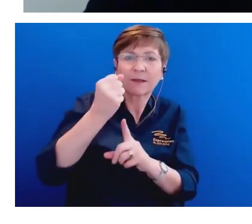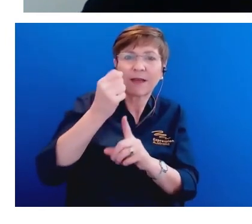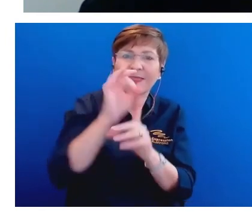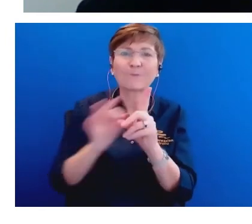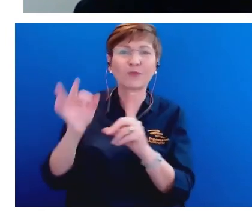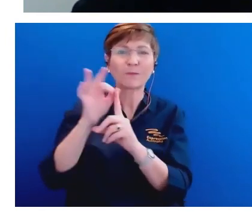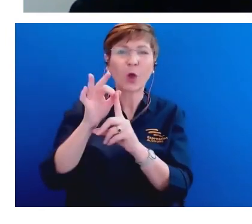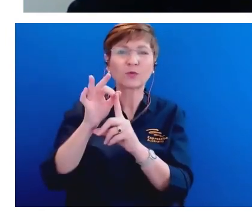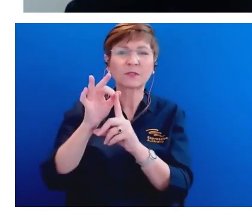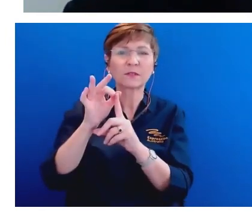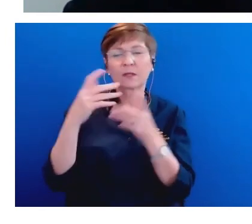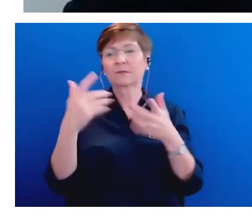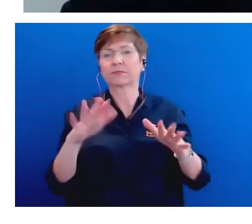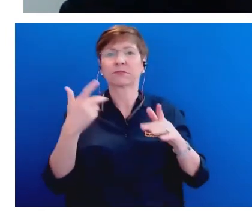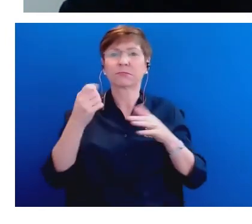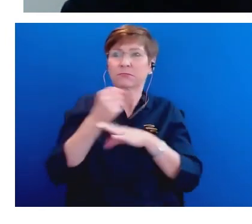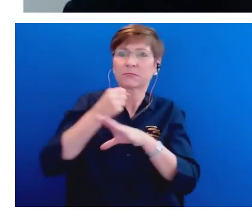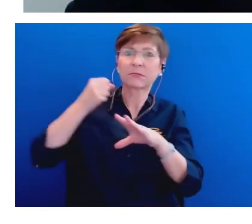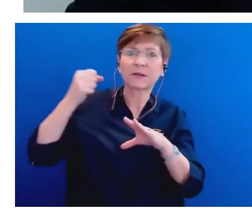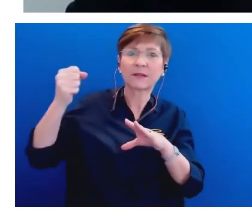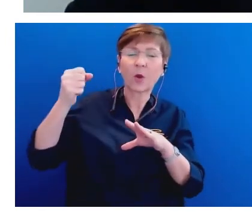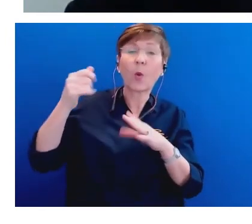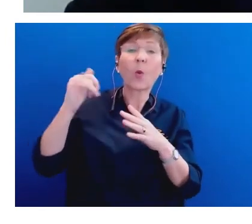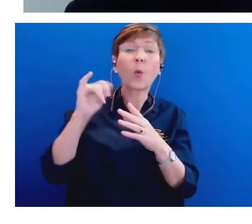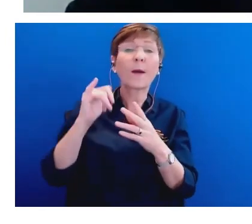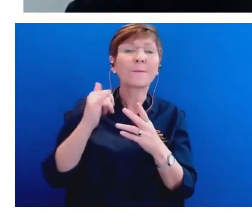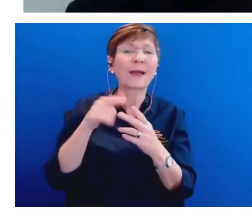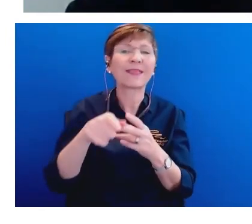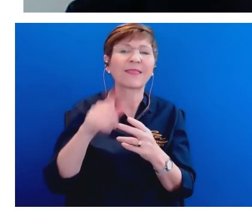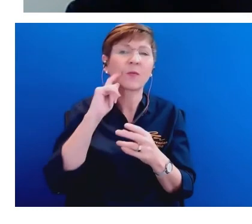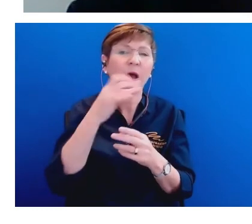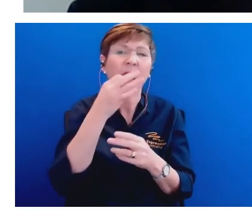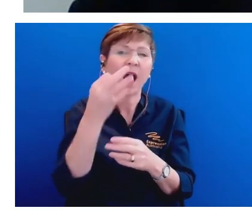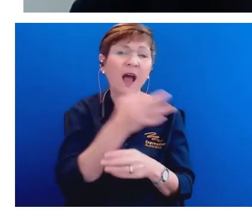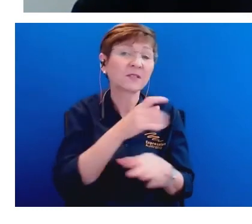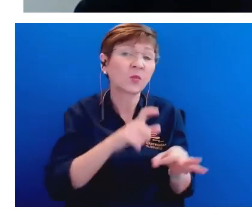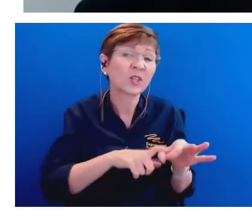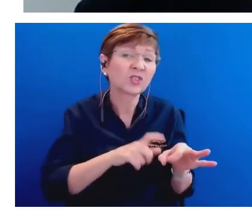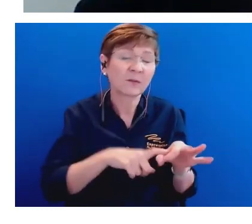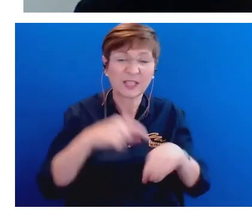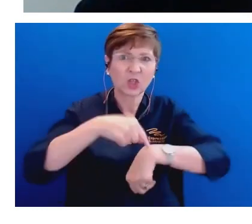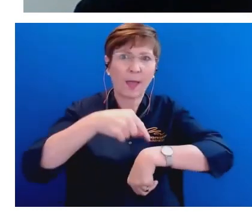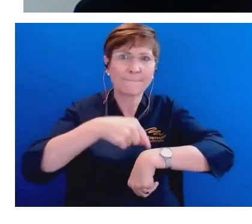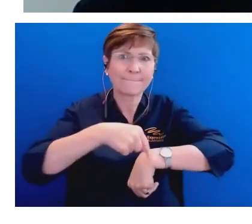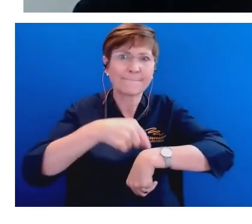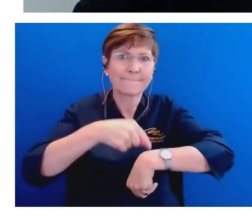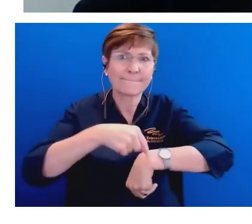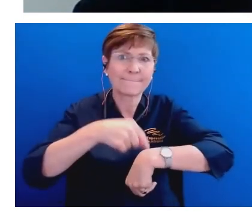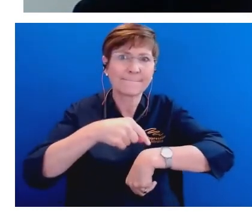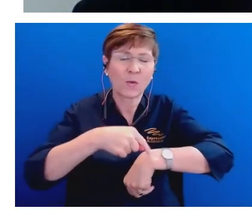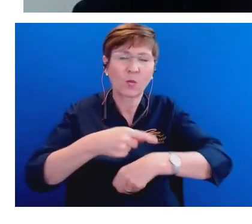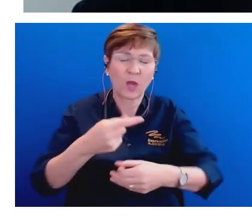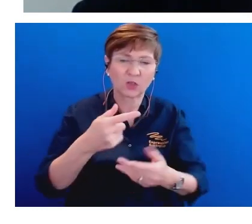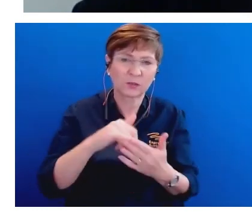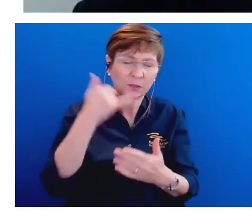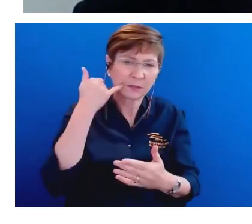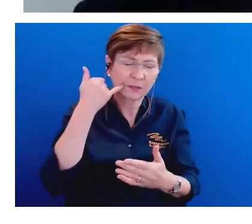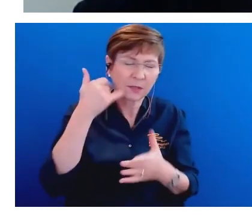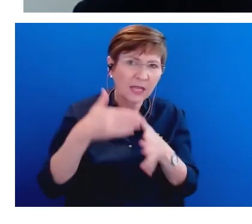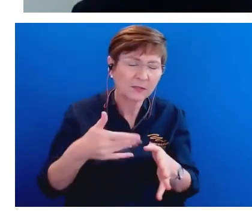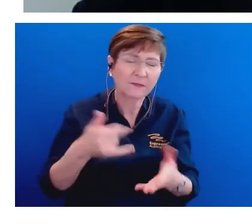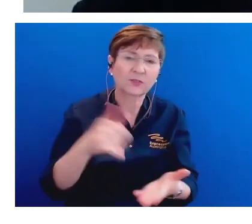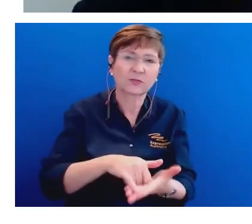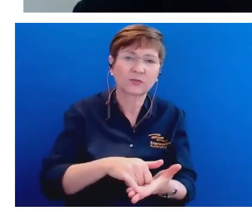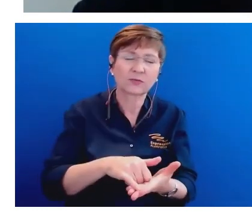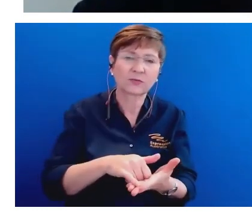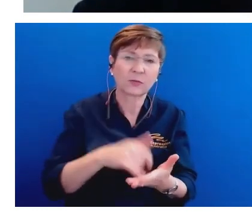probably not ask some of those questions. And so that's a real tension in this work that we spoke about a lot during the project,